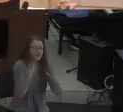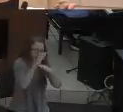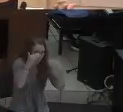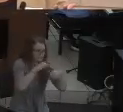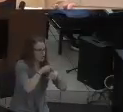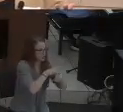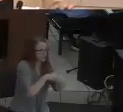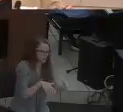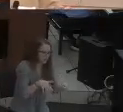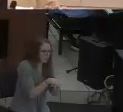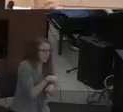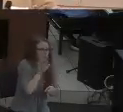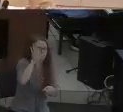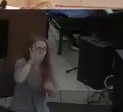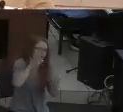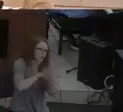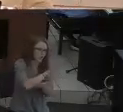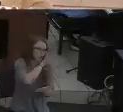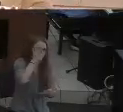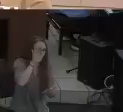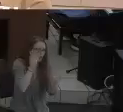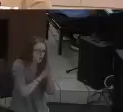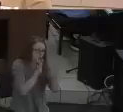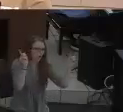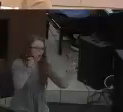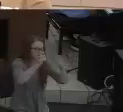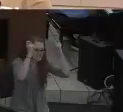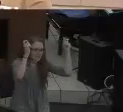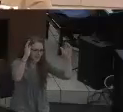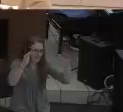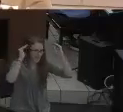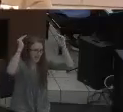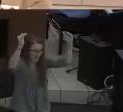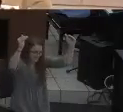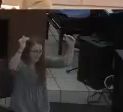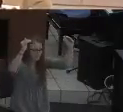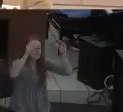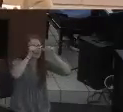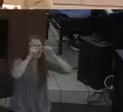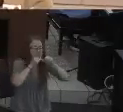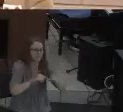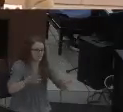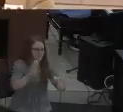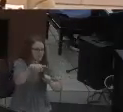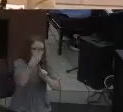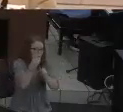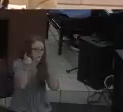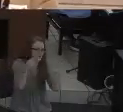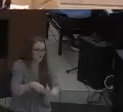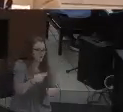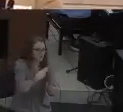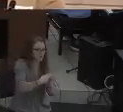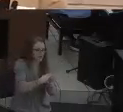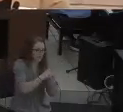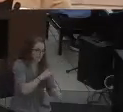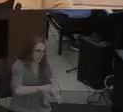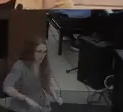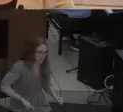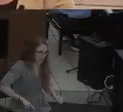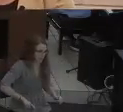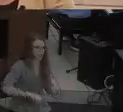earth are full of your glory. Hosanna in the highest. Blessed is the one who comes in the name of the